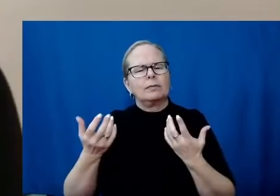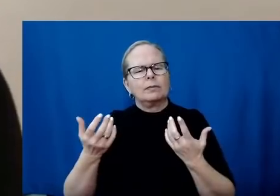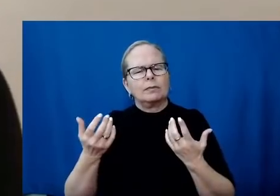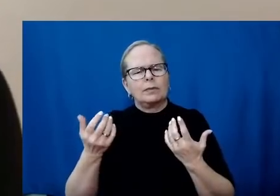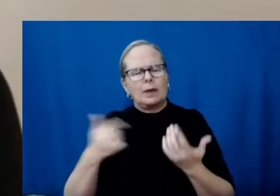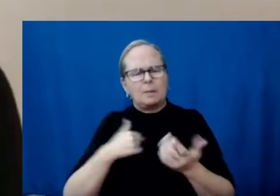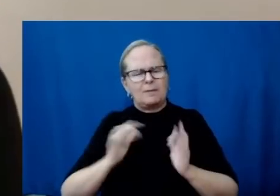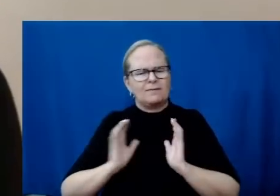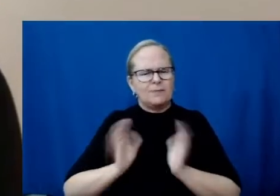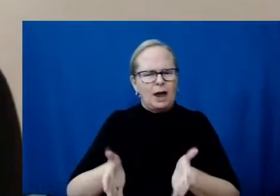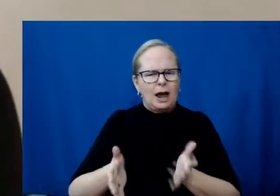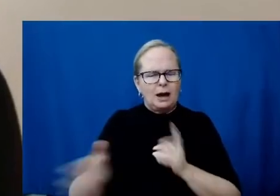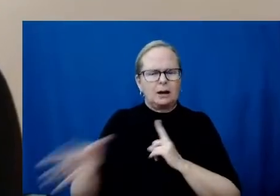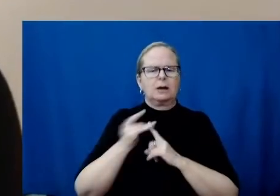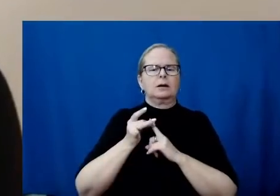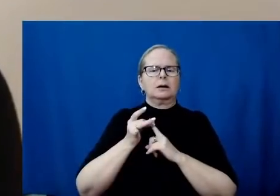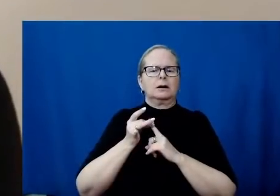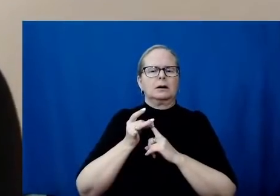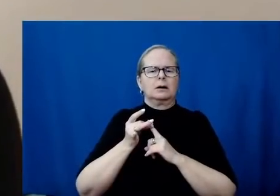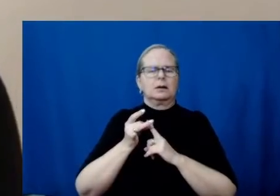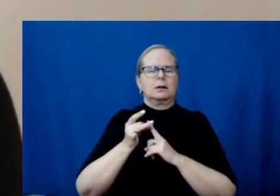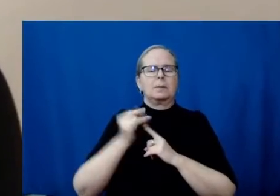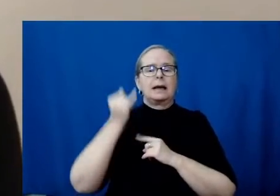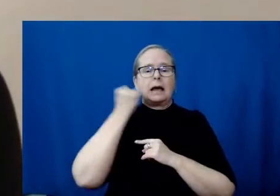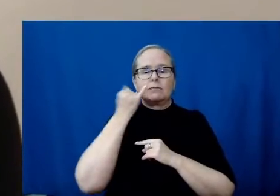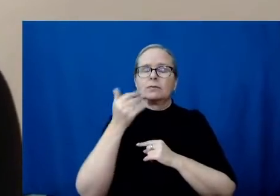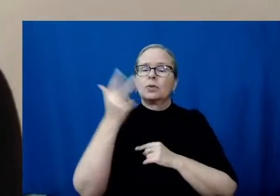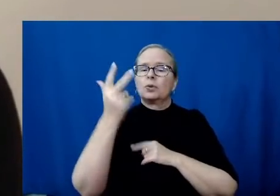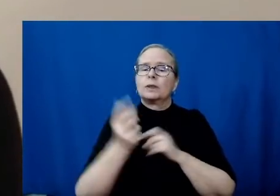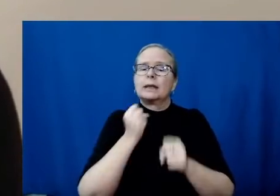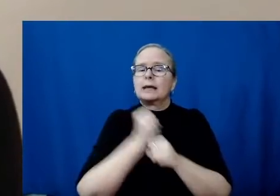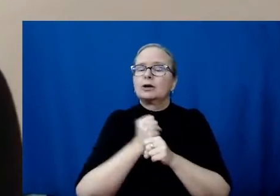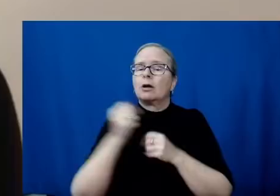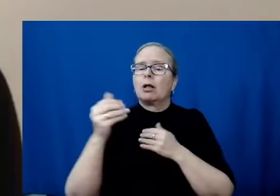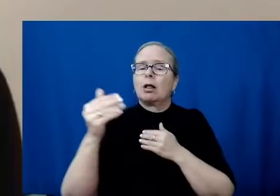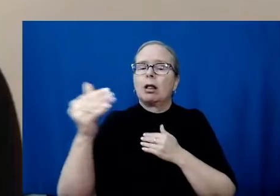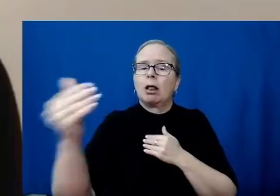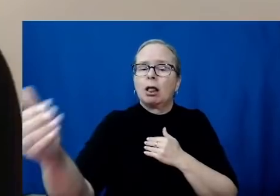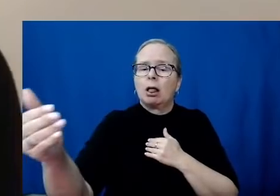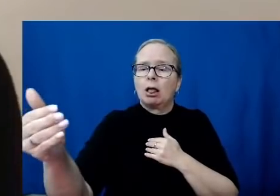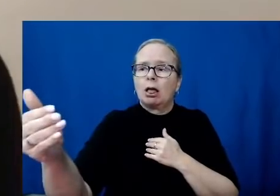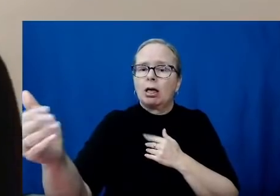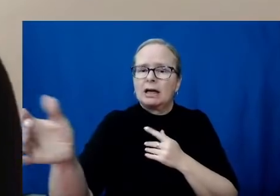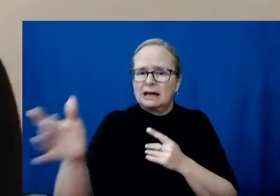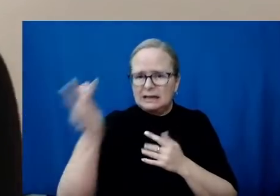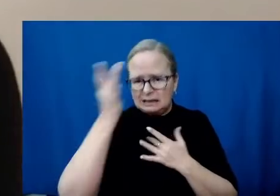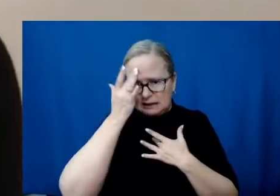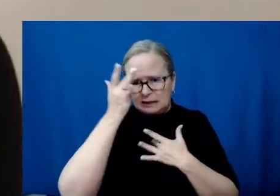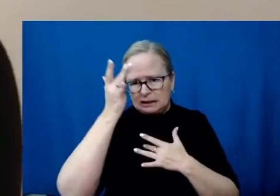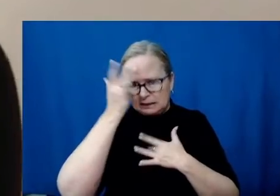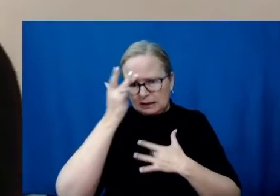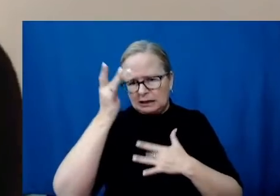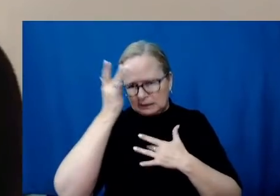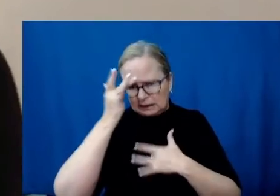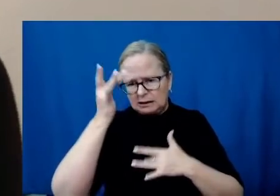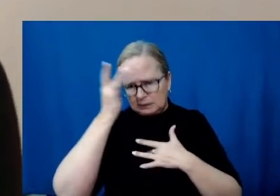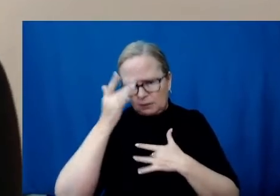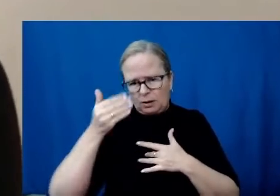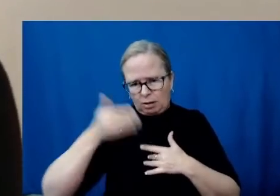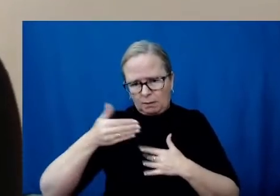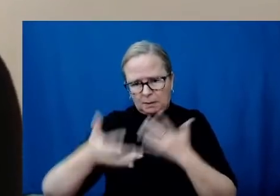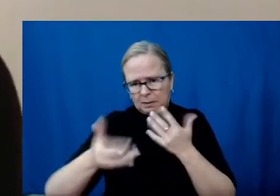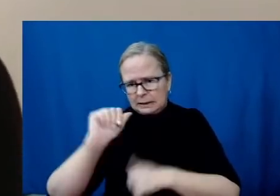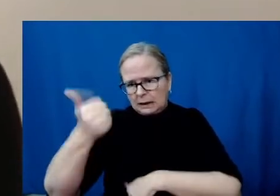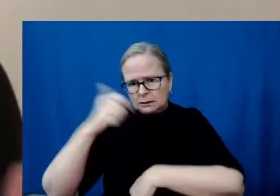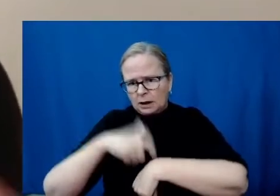getting infected, but can I get infected 10 more times within the next 3 years? Will I die